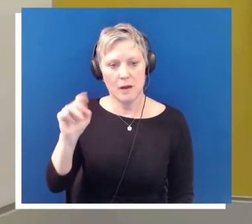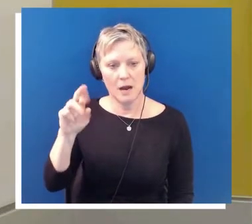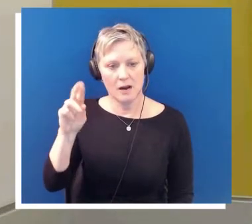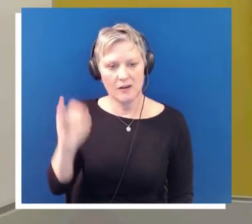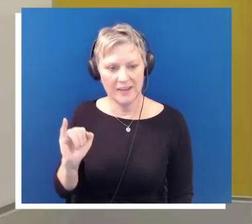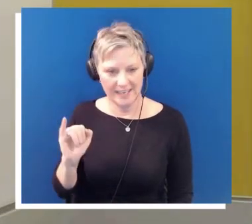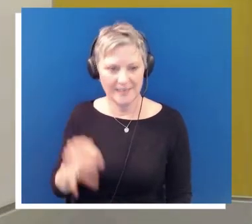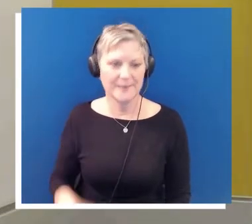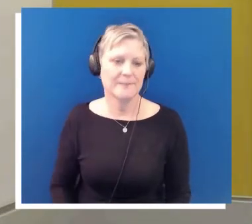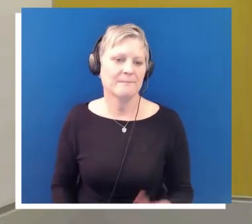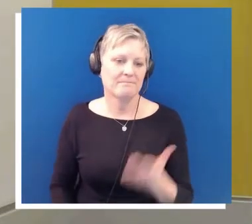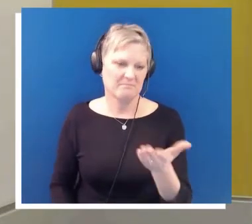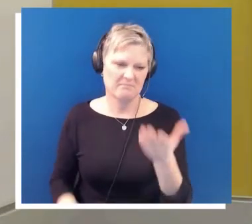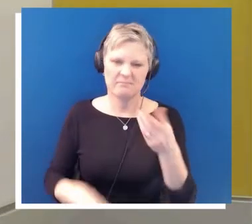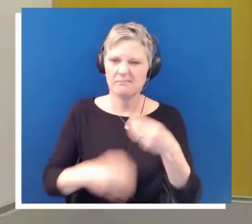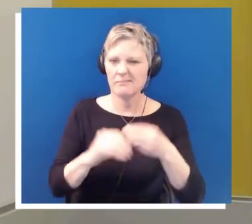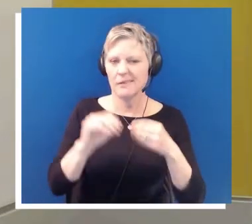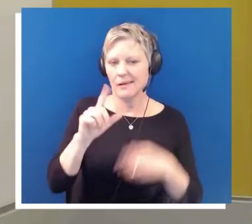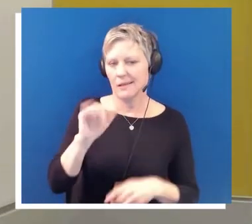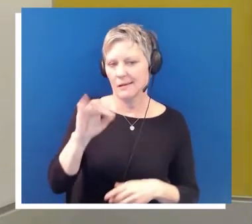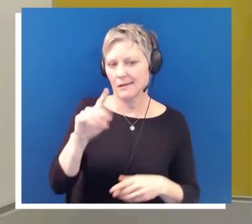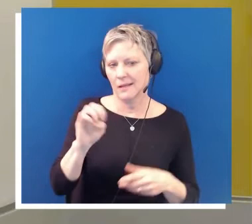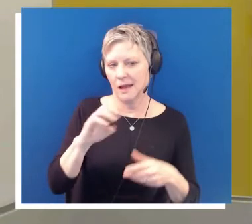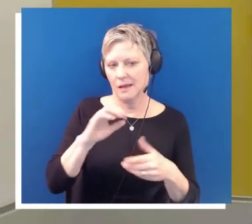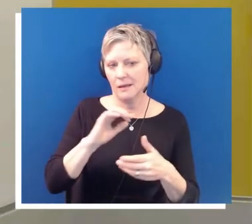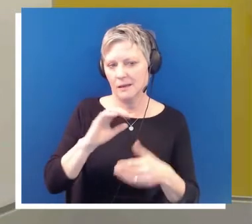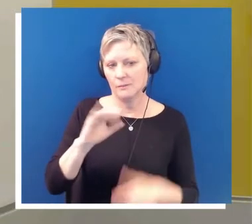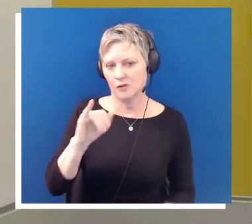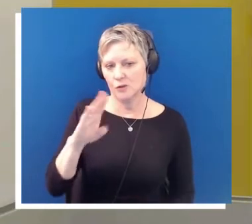that lime juice right in there.